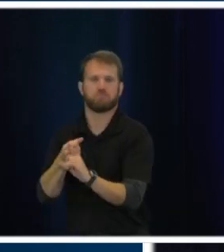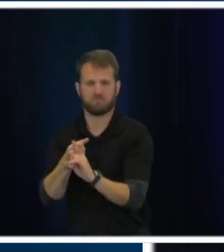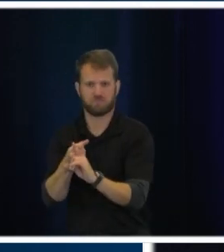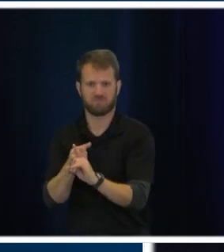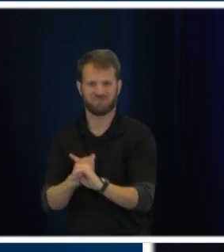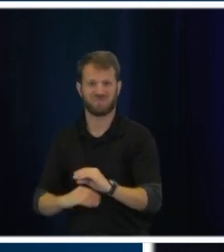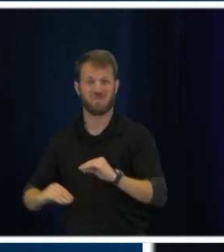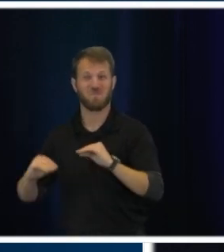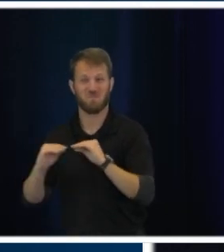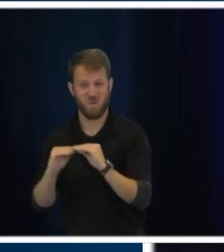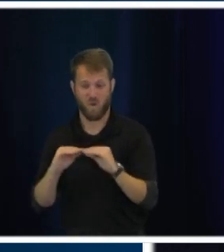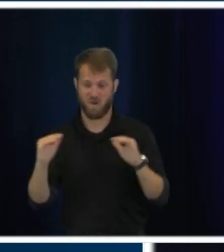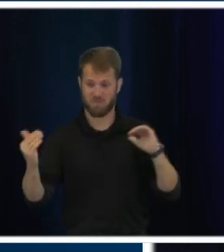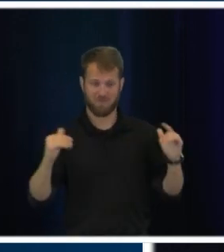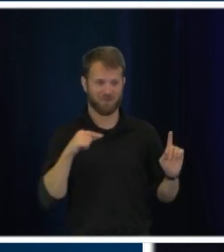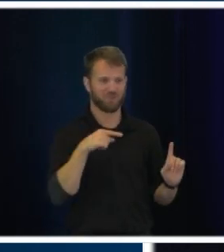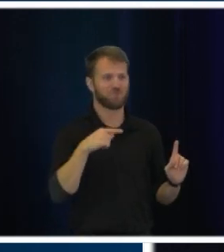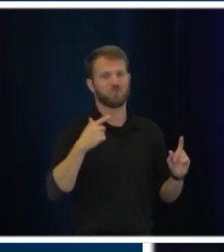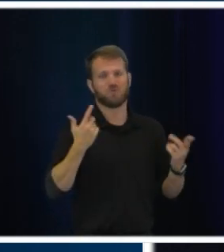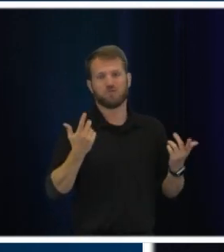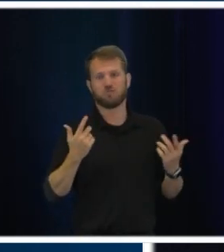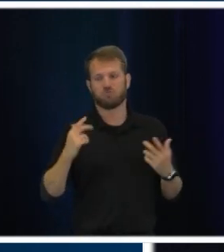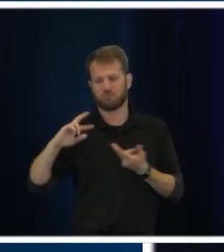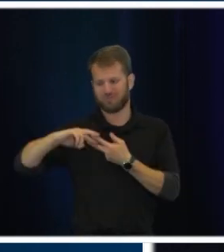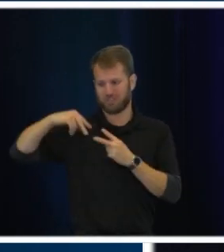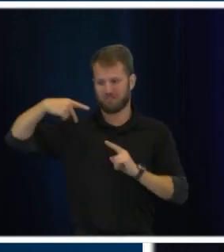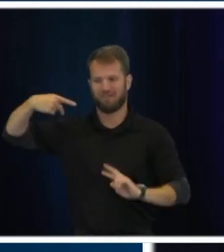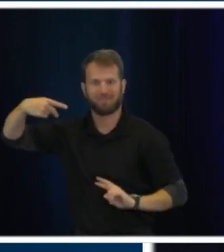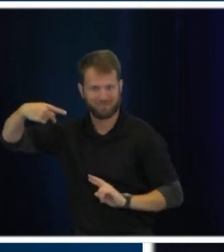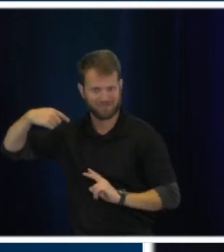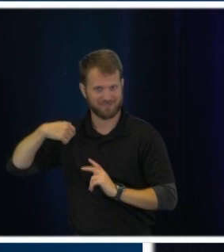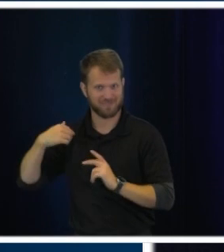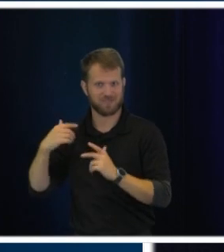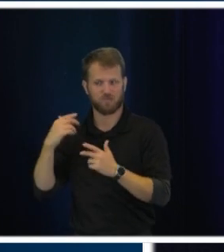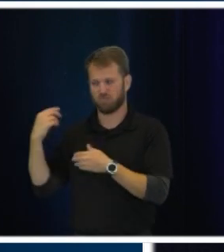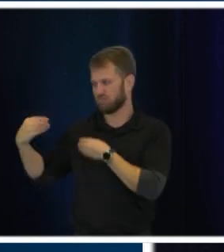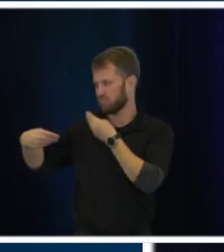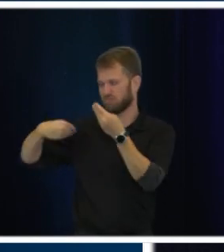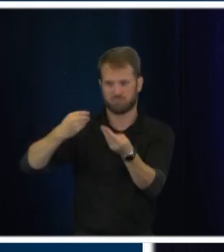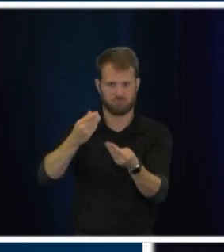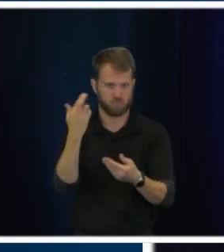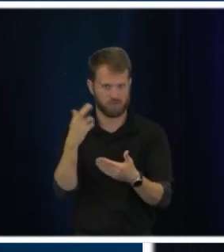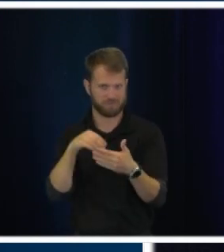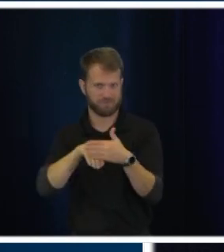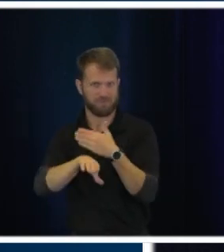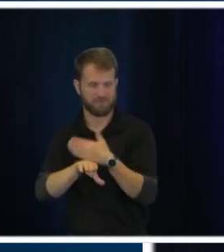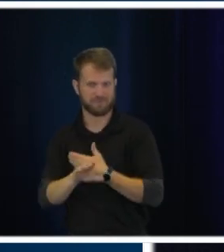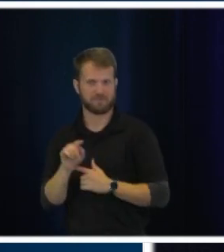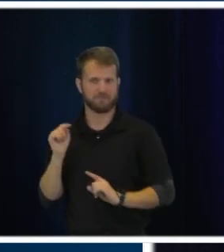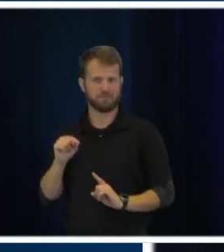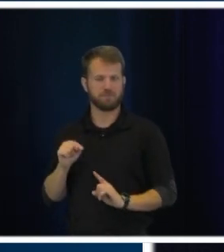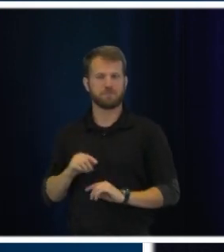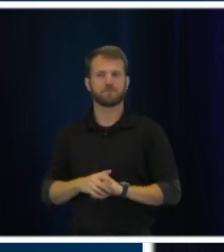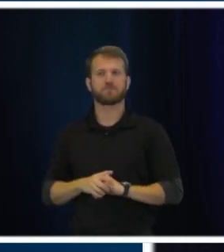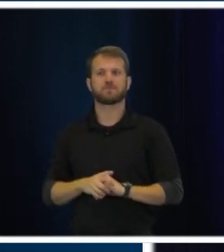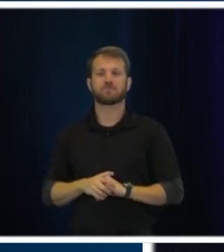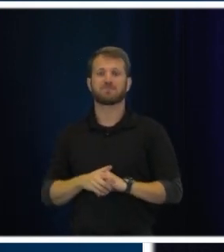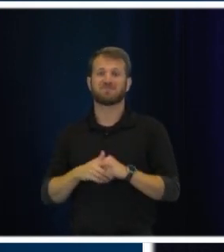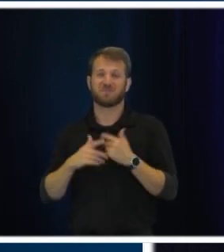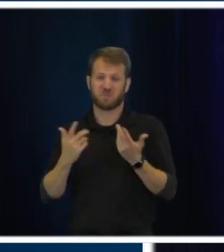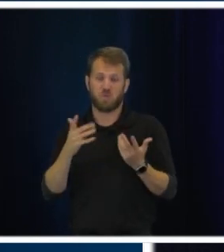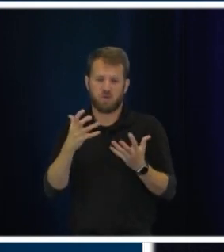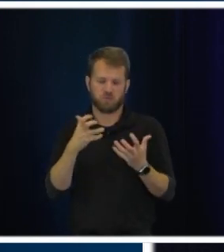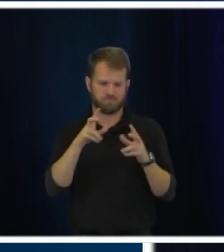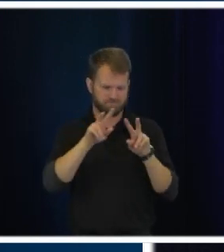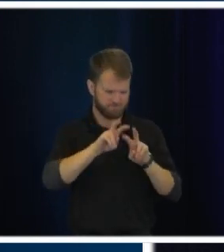or access to care. Columbus Public Health works to address the root causes of health inequities and